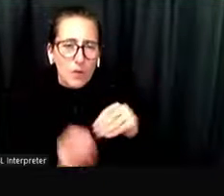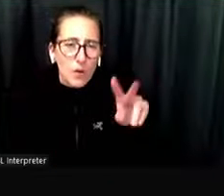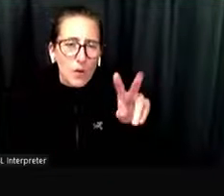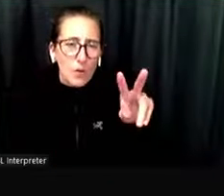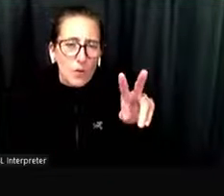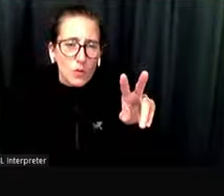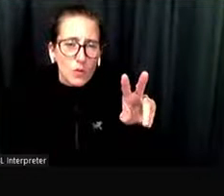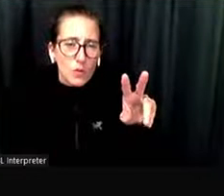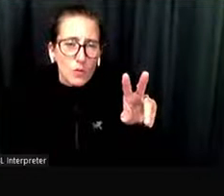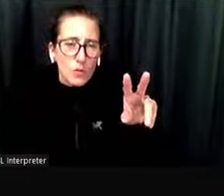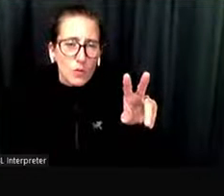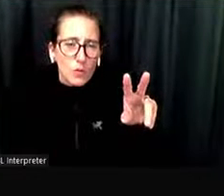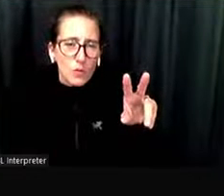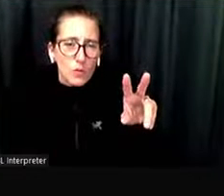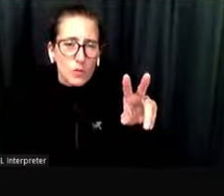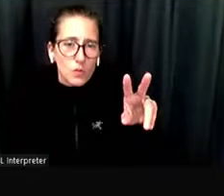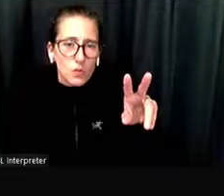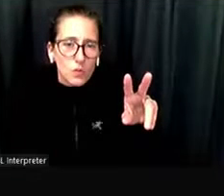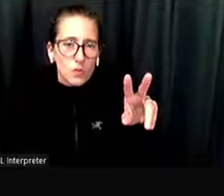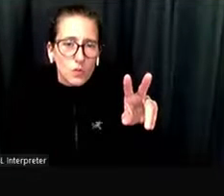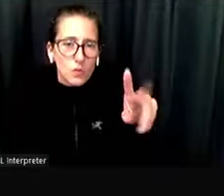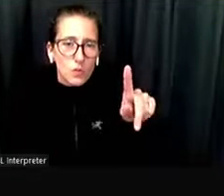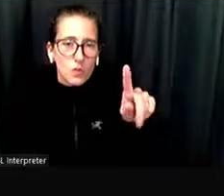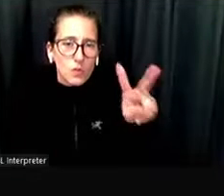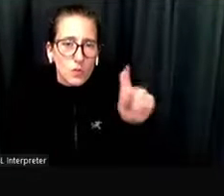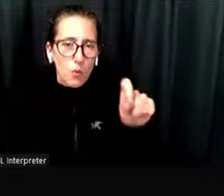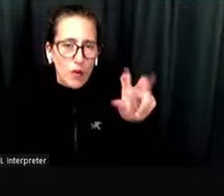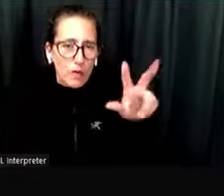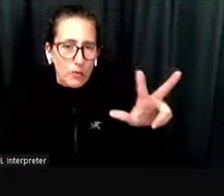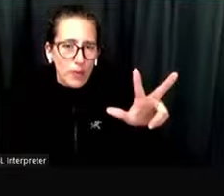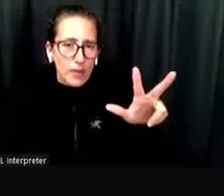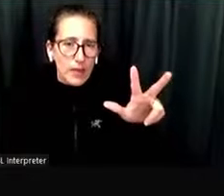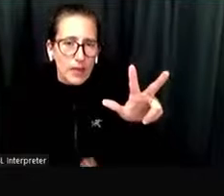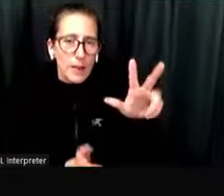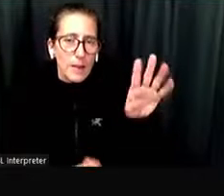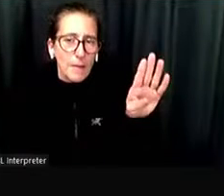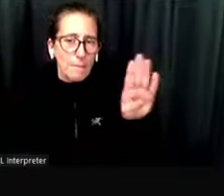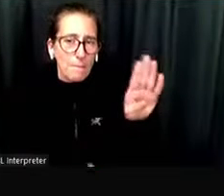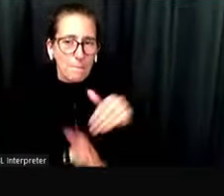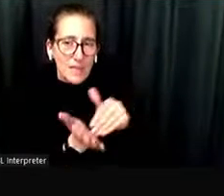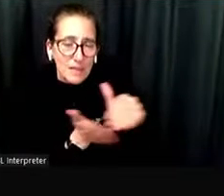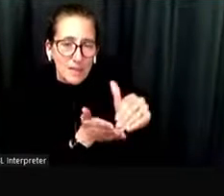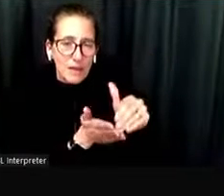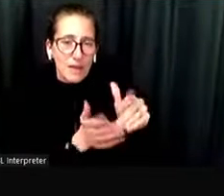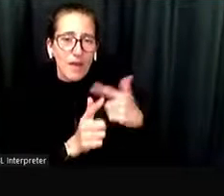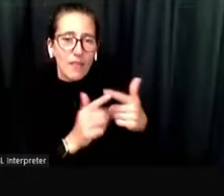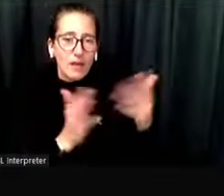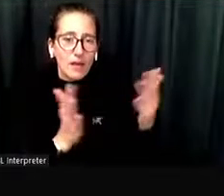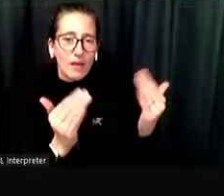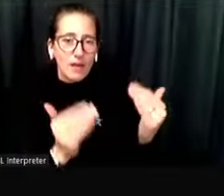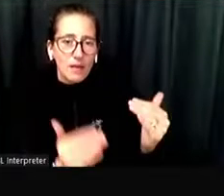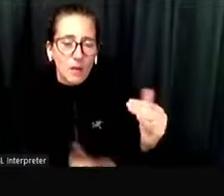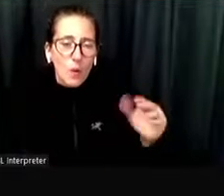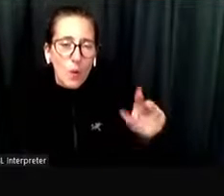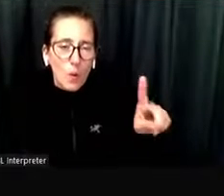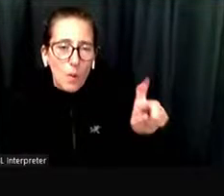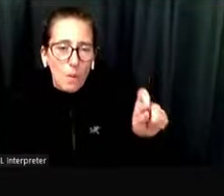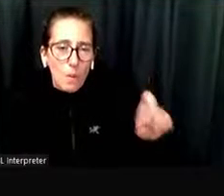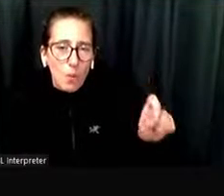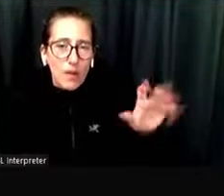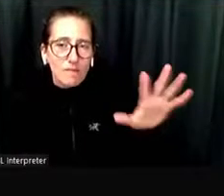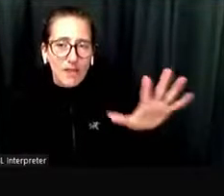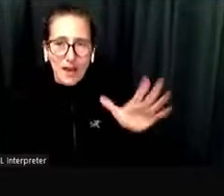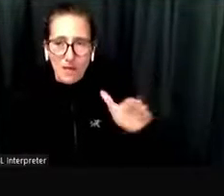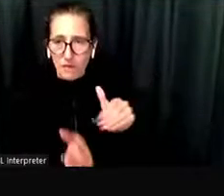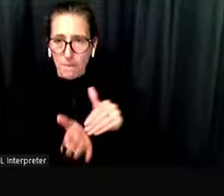billion and some change in that total appropriation. So when we oftentimes talk about the county's $1.5 billion budget,